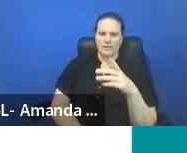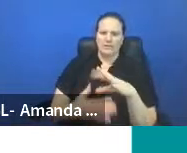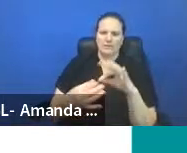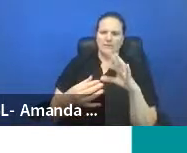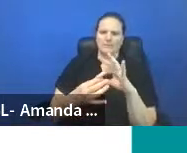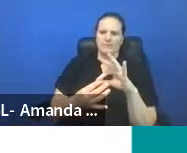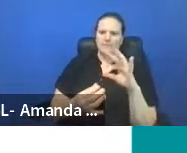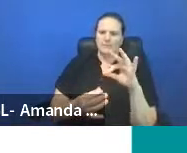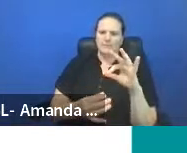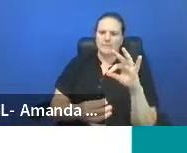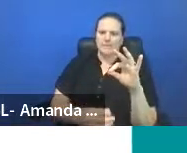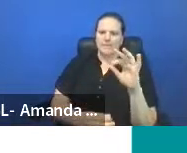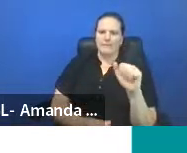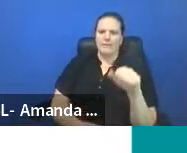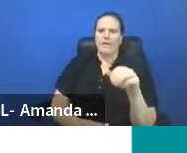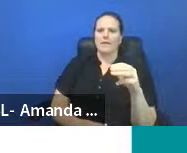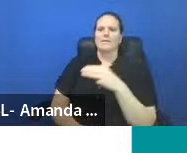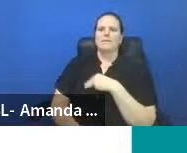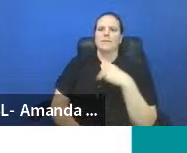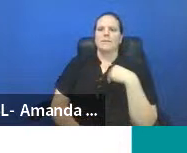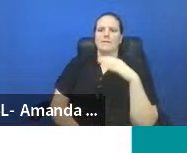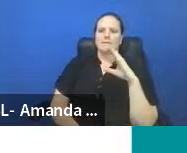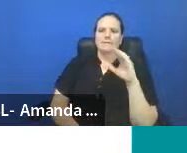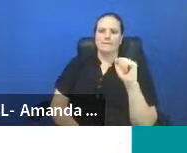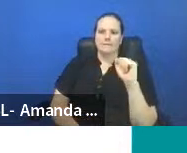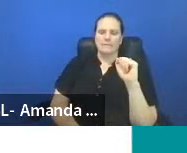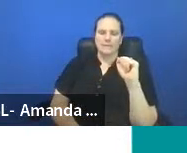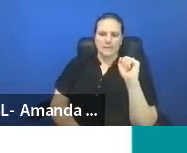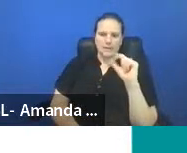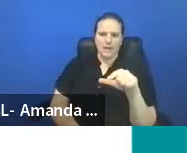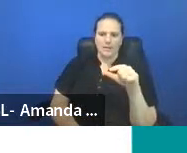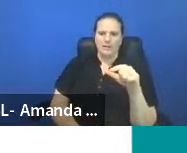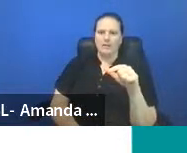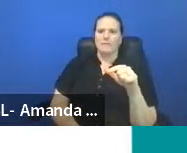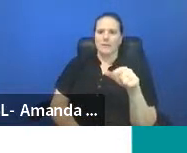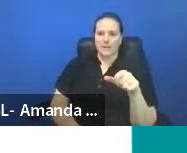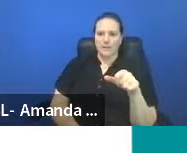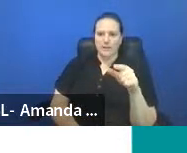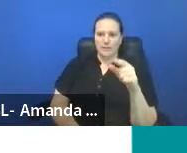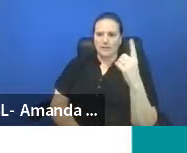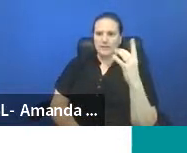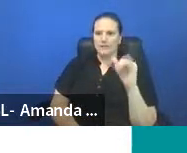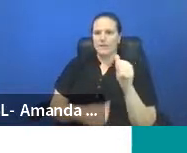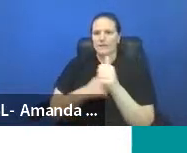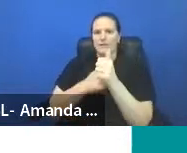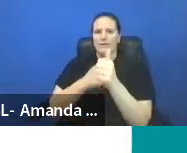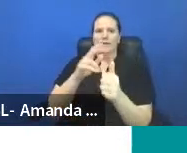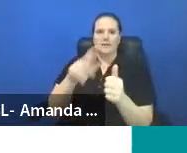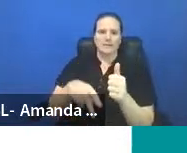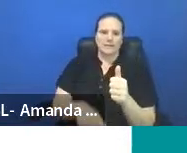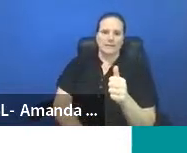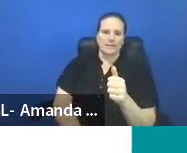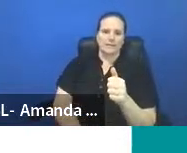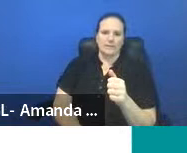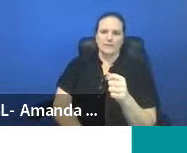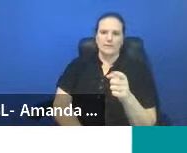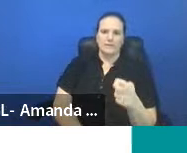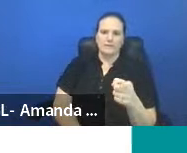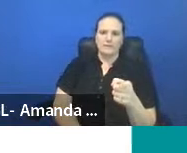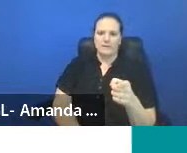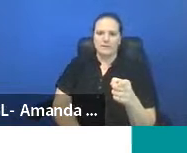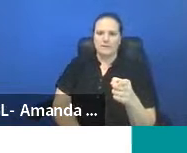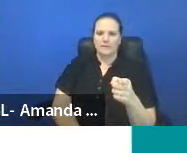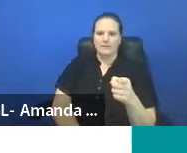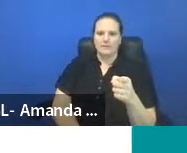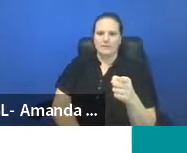was a member of the CAG. So I will definitely do some follow-up and make sure, but we want to absolutely have,